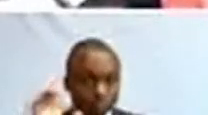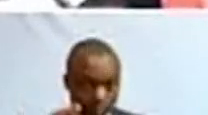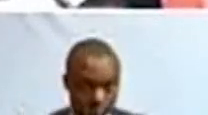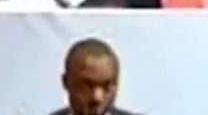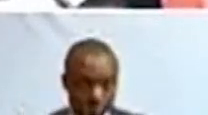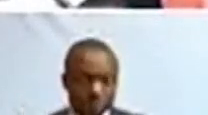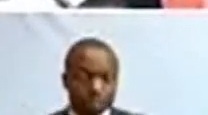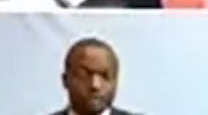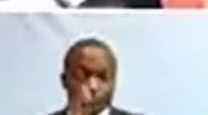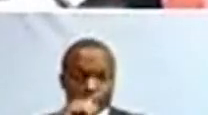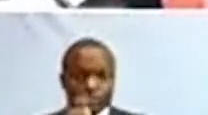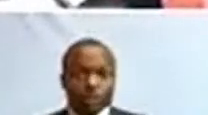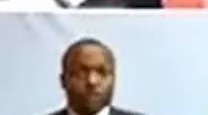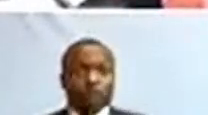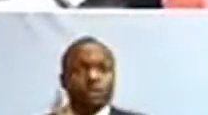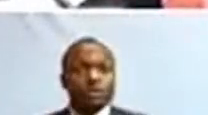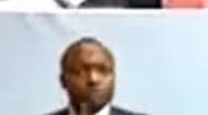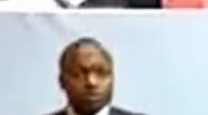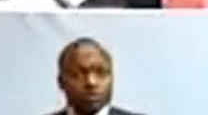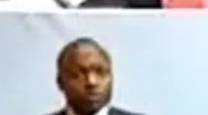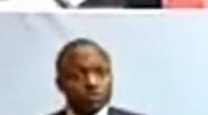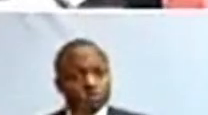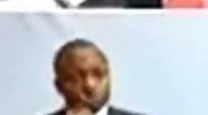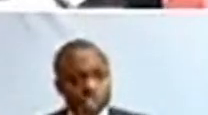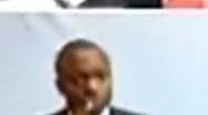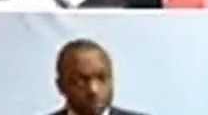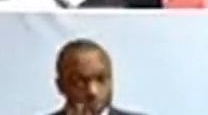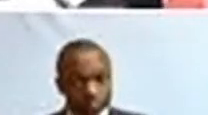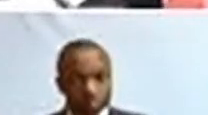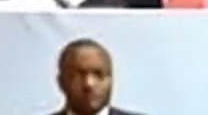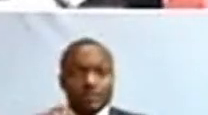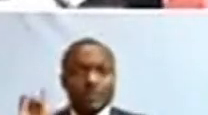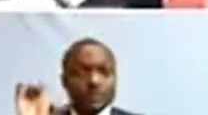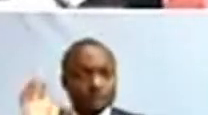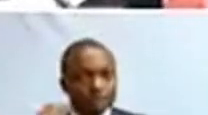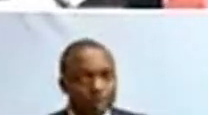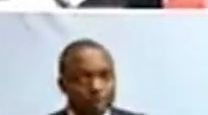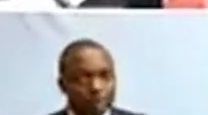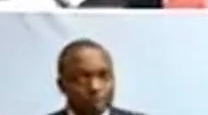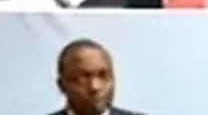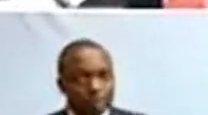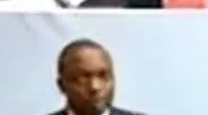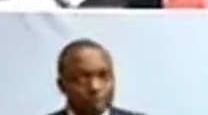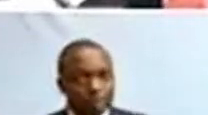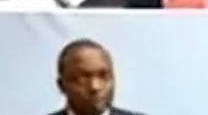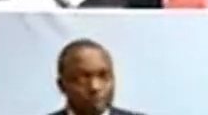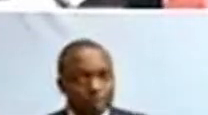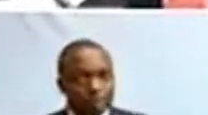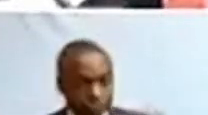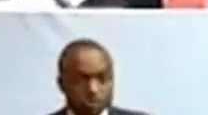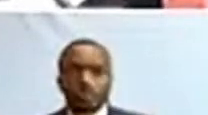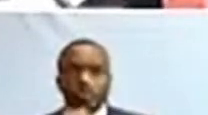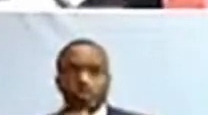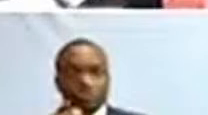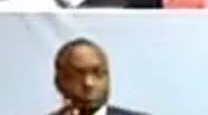let us speak through the chair. Through your chair. Is 8,500 cancelled or